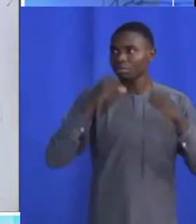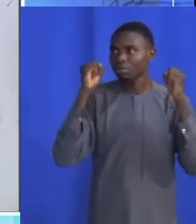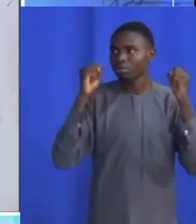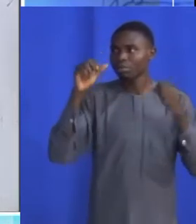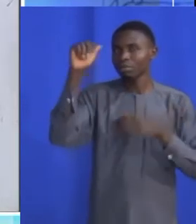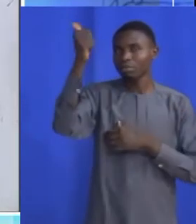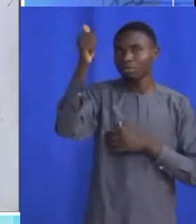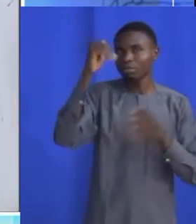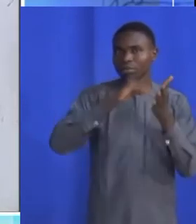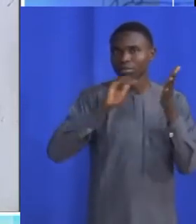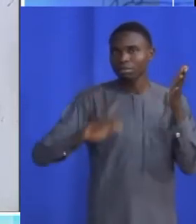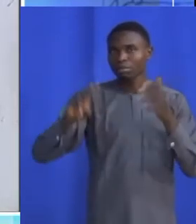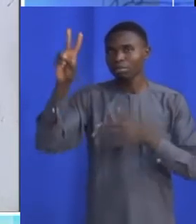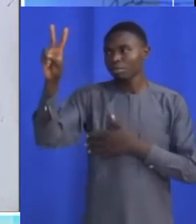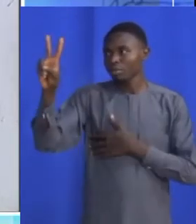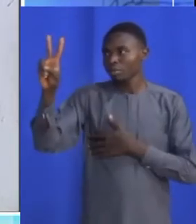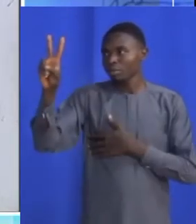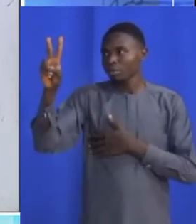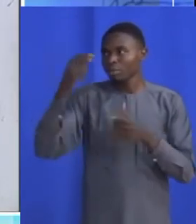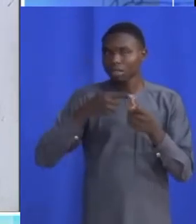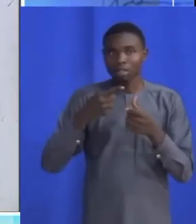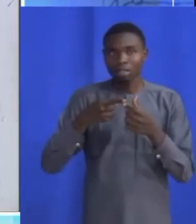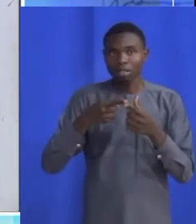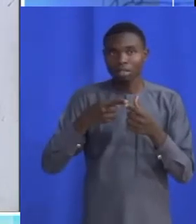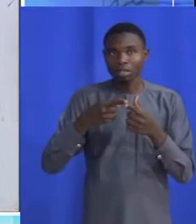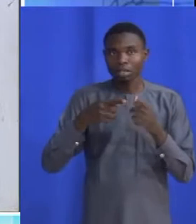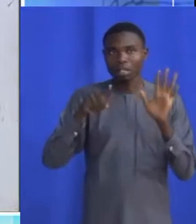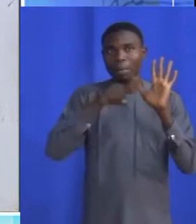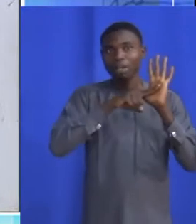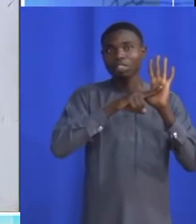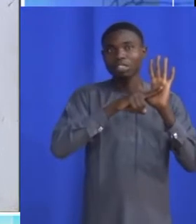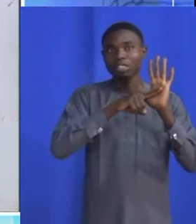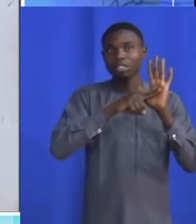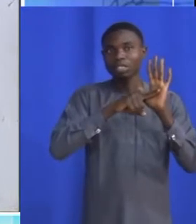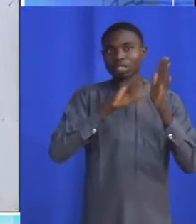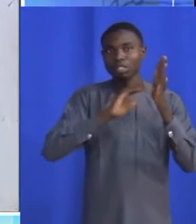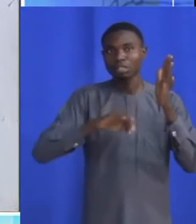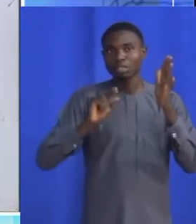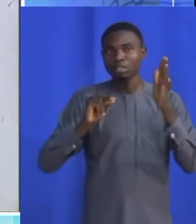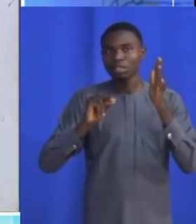society, to the state, to the country, that nobody can treat them anyhow because there's a law.